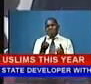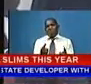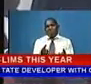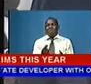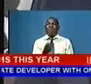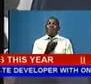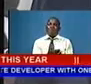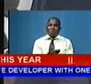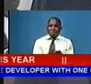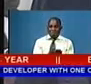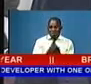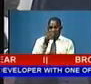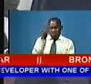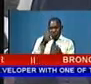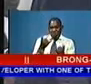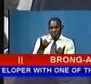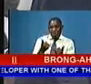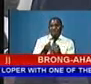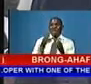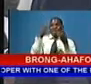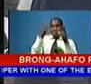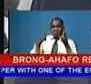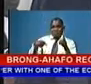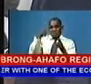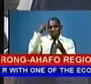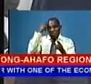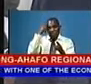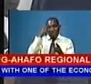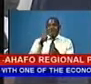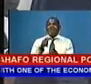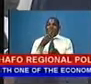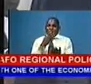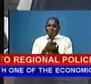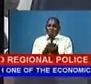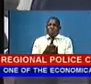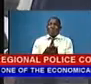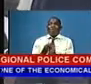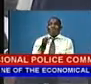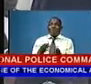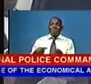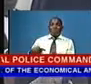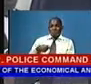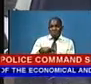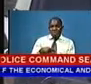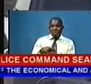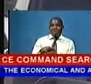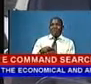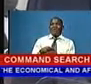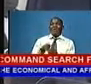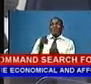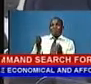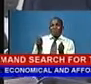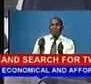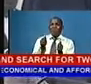in view of the present ruling, we think that it's only fair that we are allowed, in the interest of